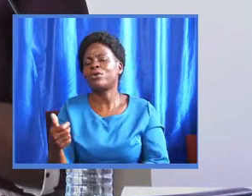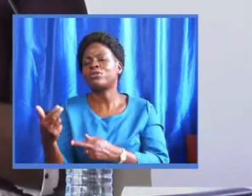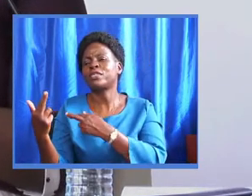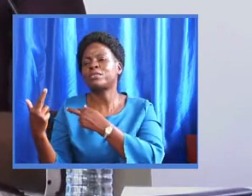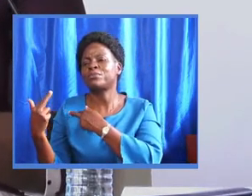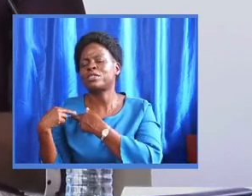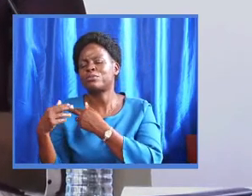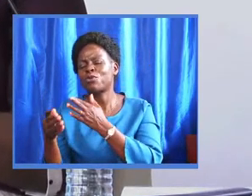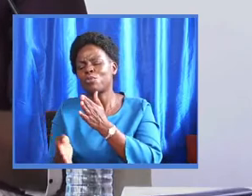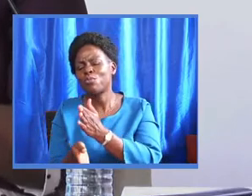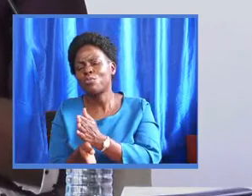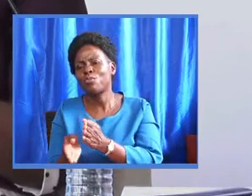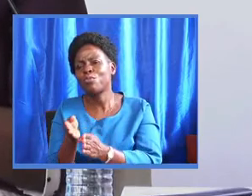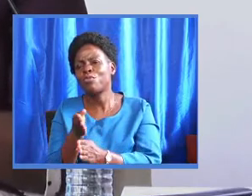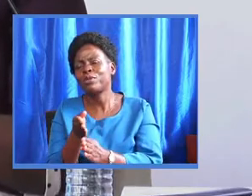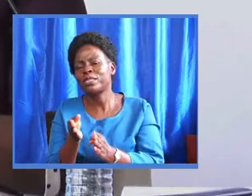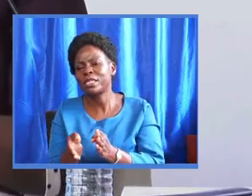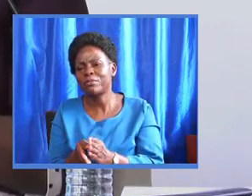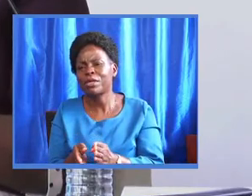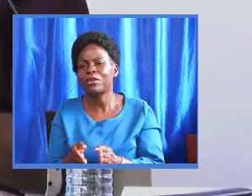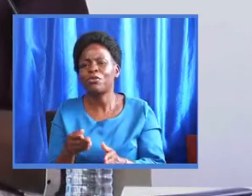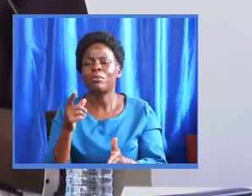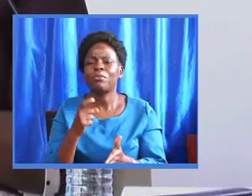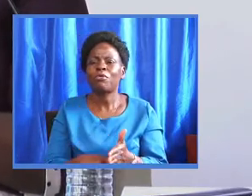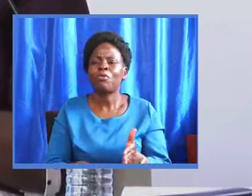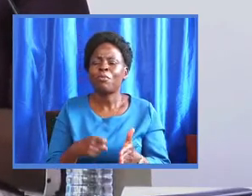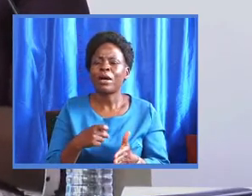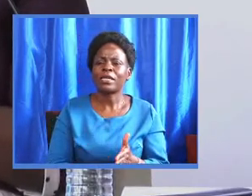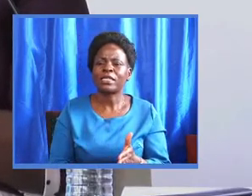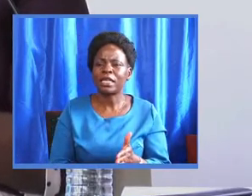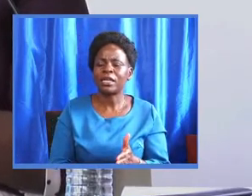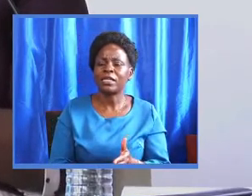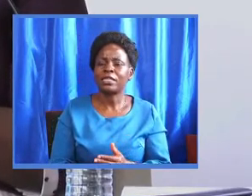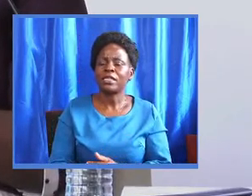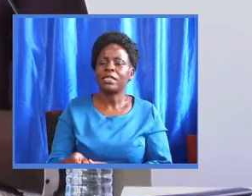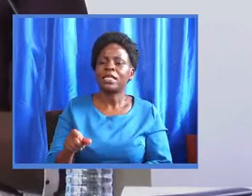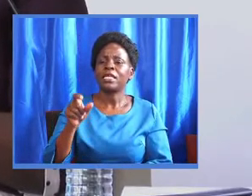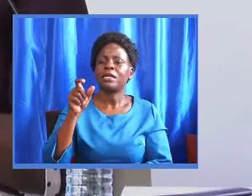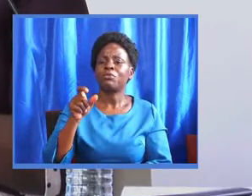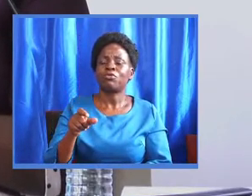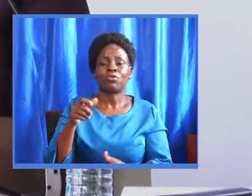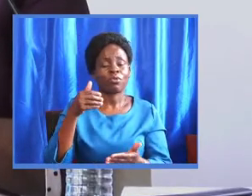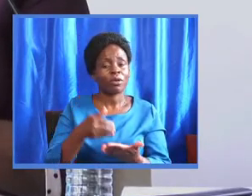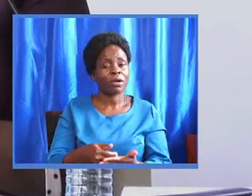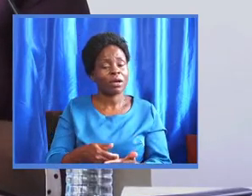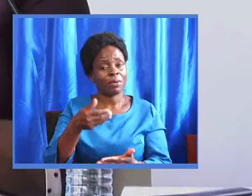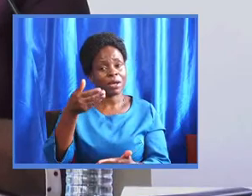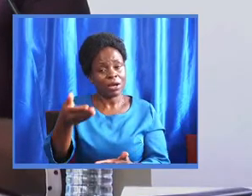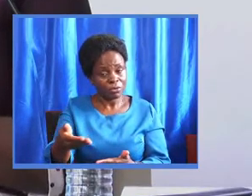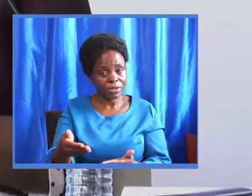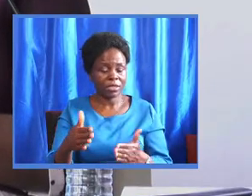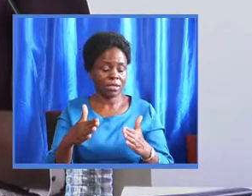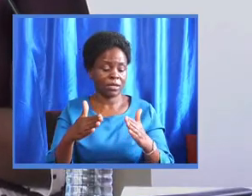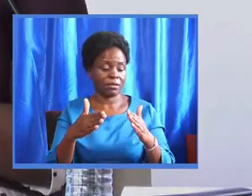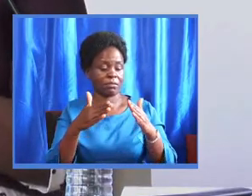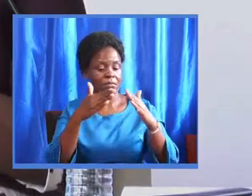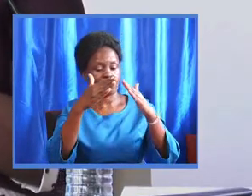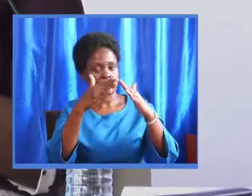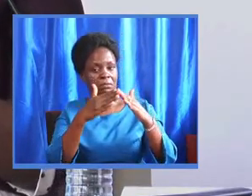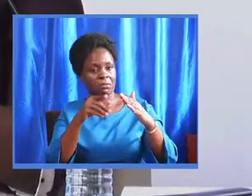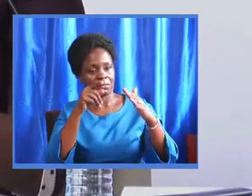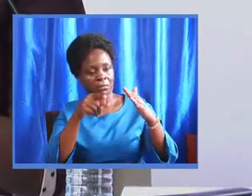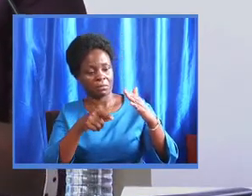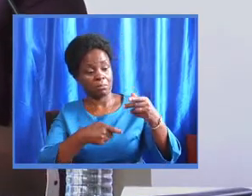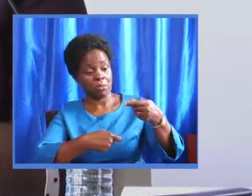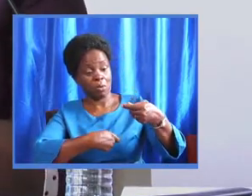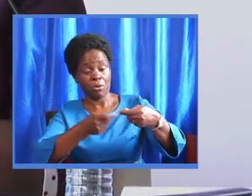mu bizimbe oba obupangisa ye muntu aba aguze ekizimbe kino. Nti omuntu bw'oba